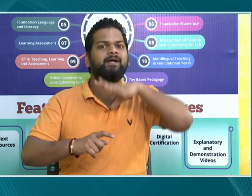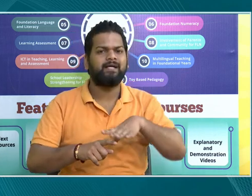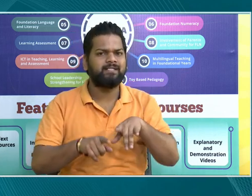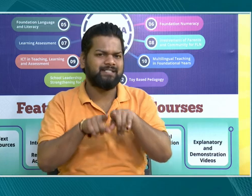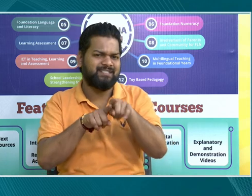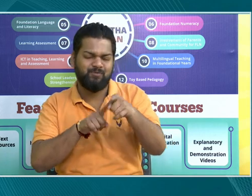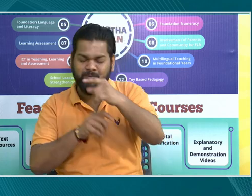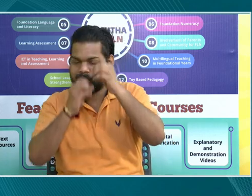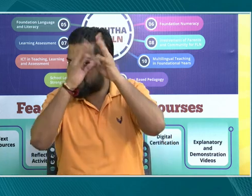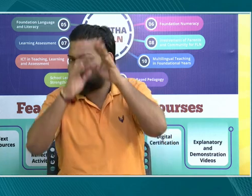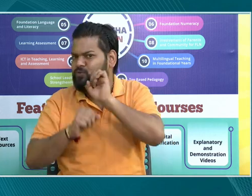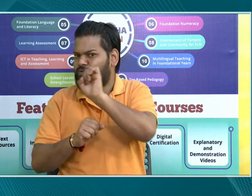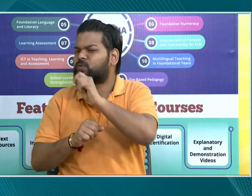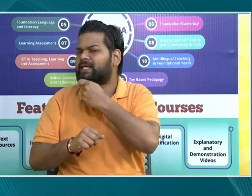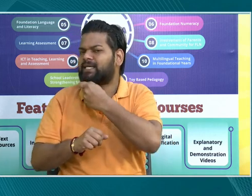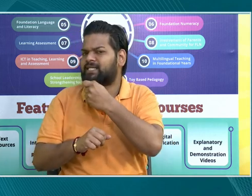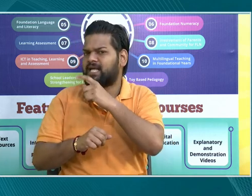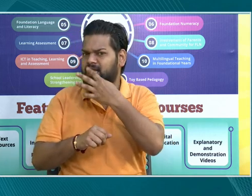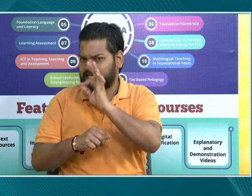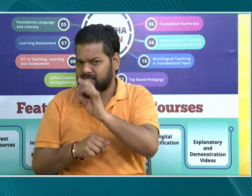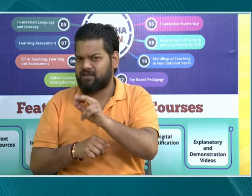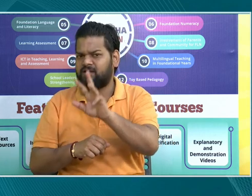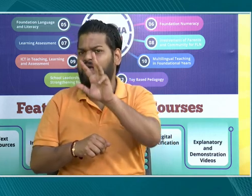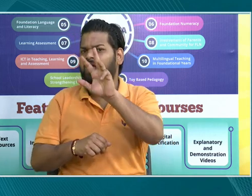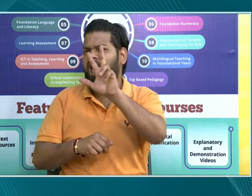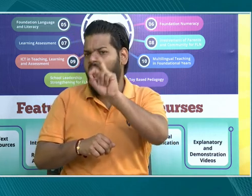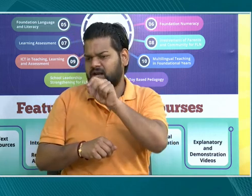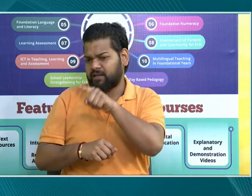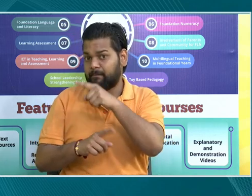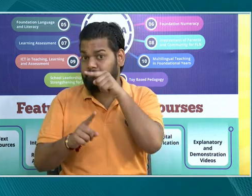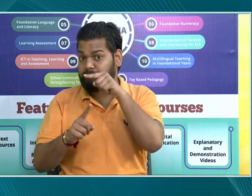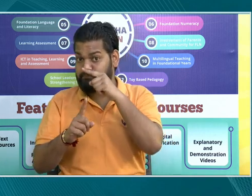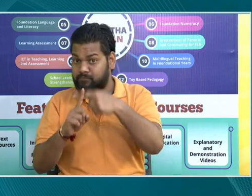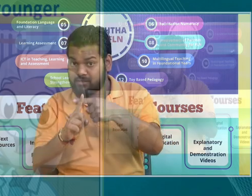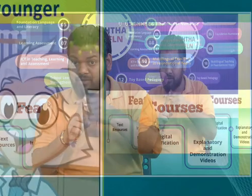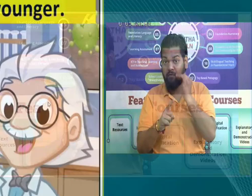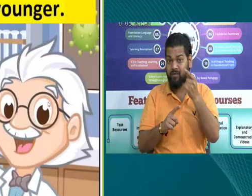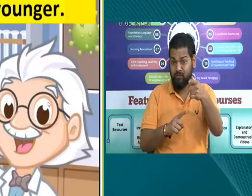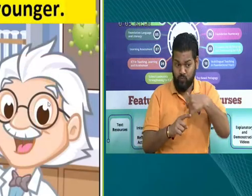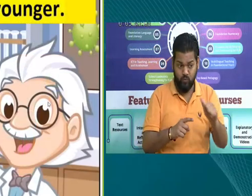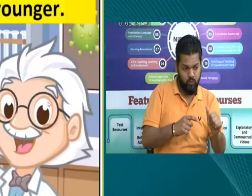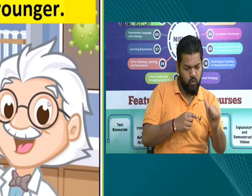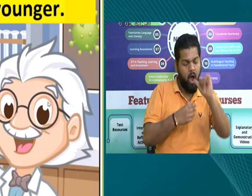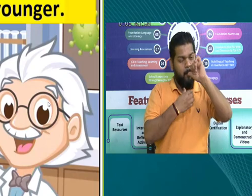so after having that tonic, you can be maybe 20, 25 years old.